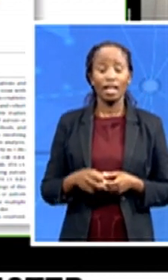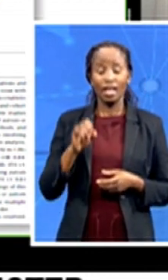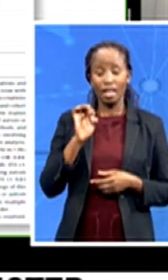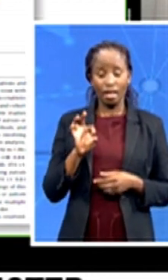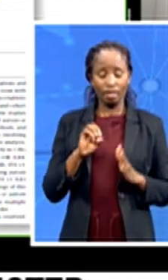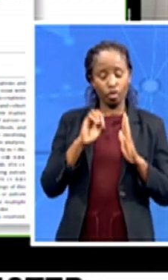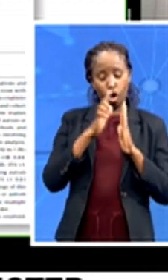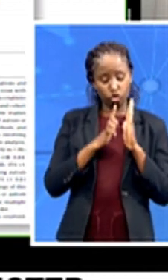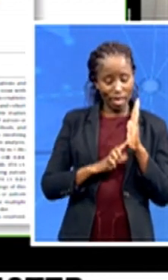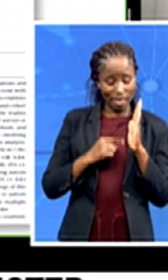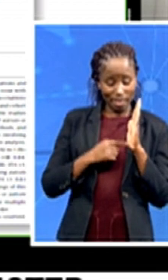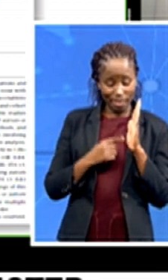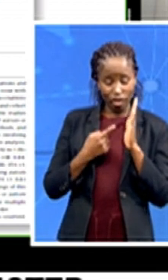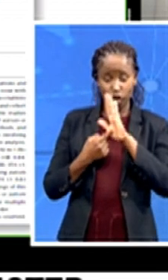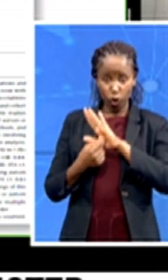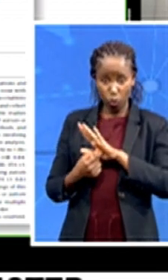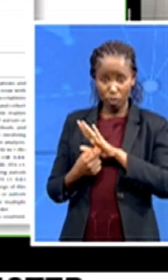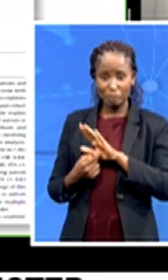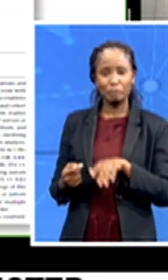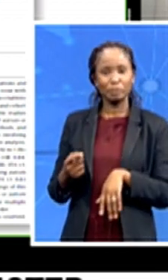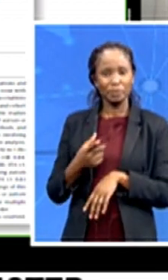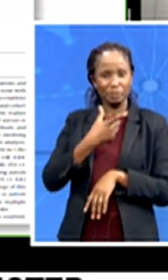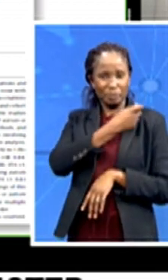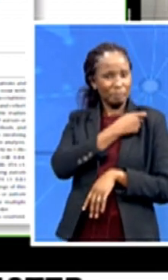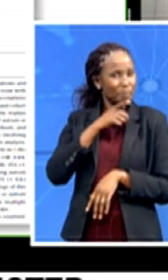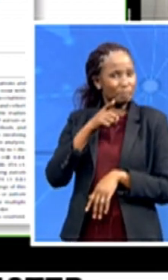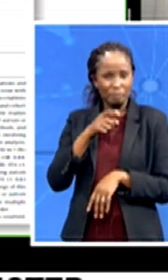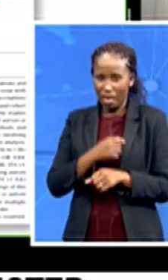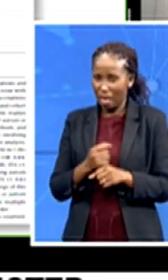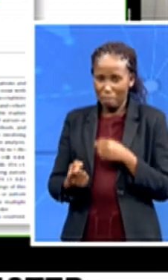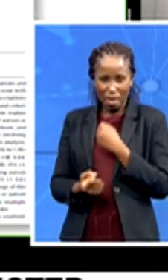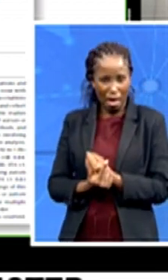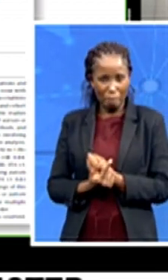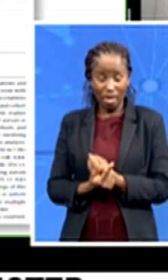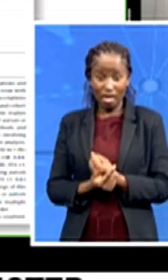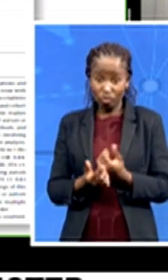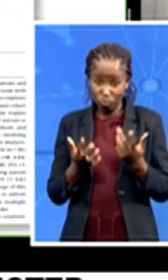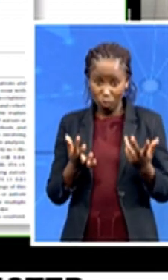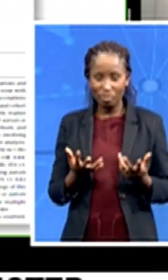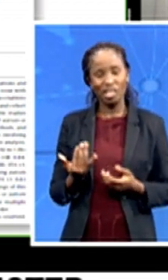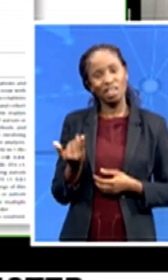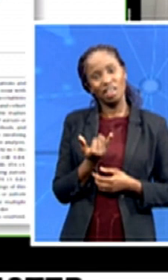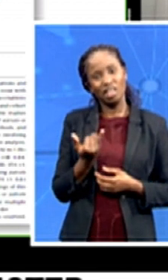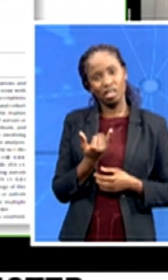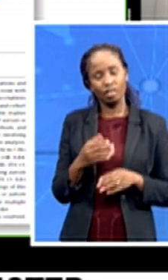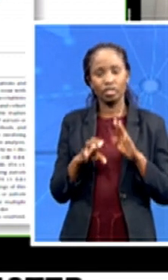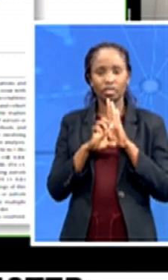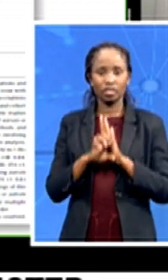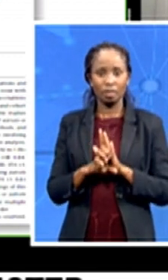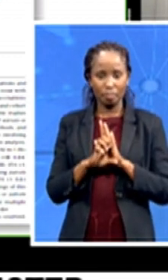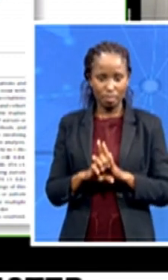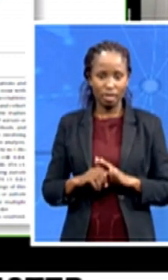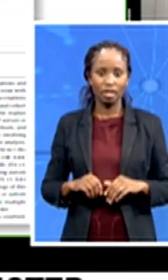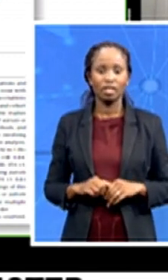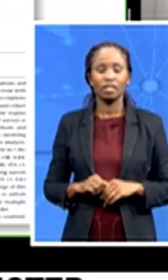does not cause this particular event? So this is an example, a very well-known example, and it's about